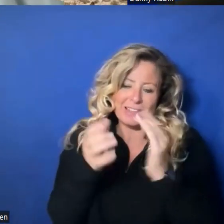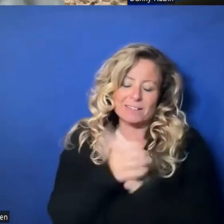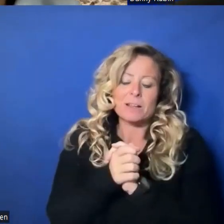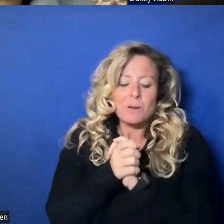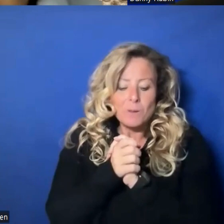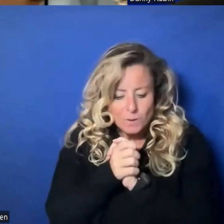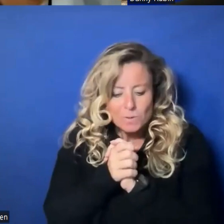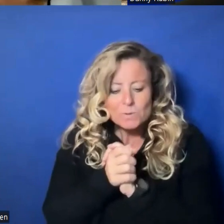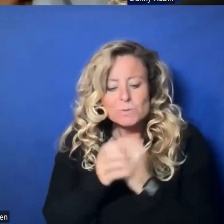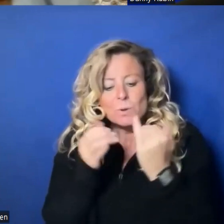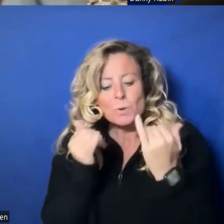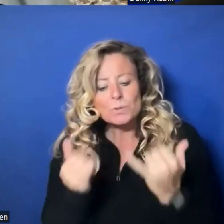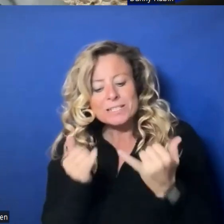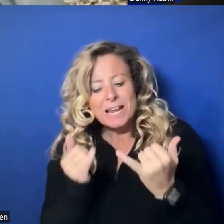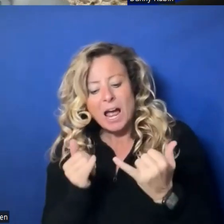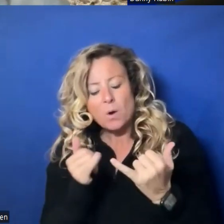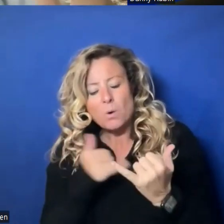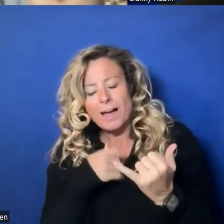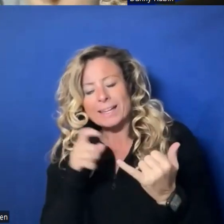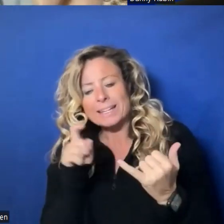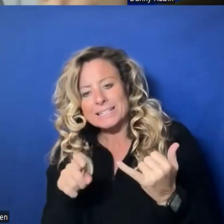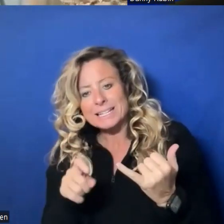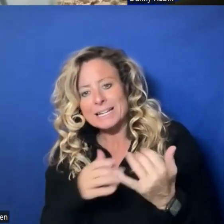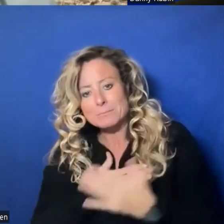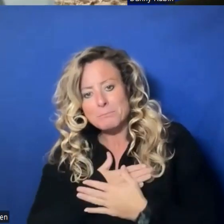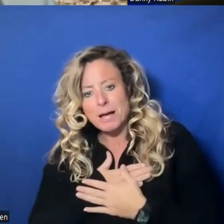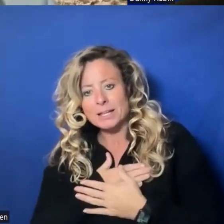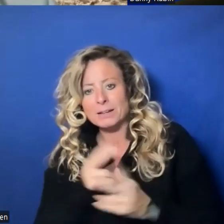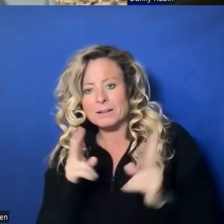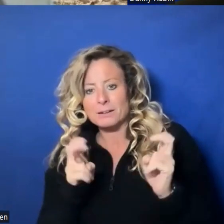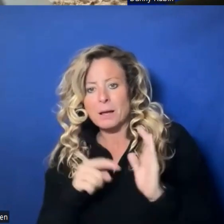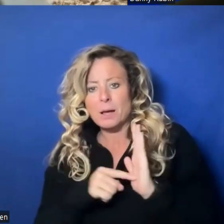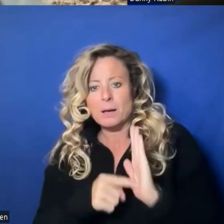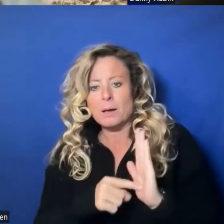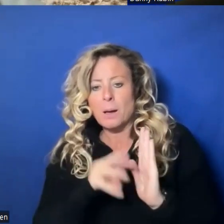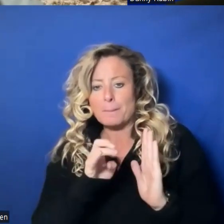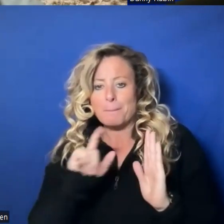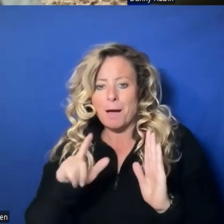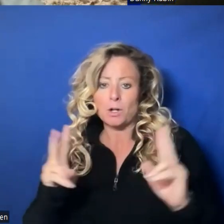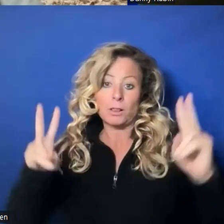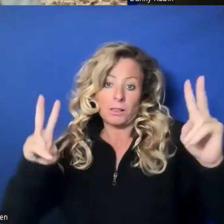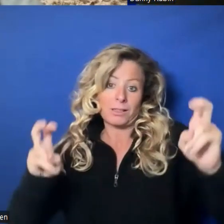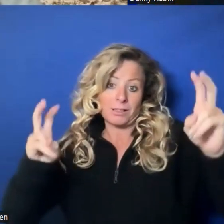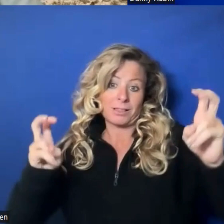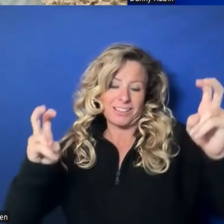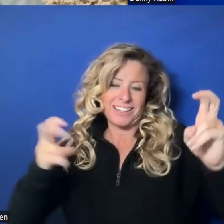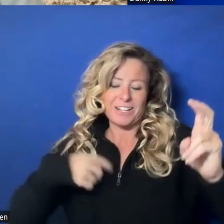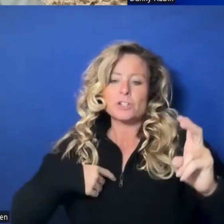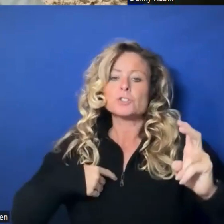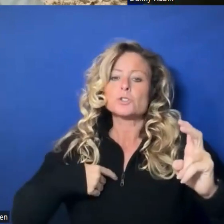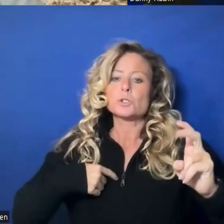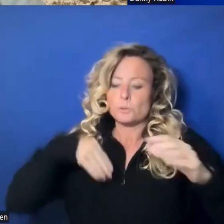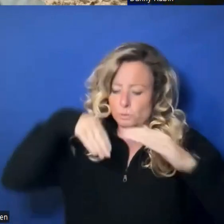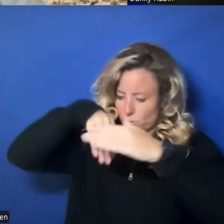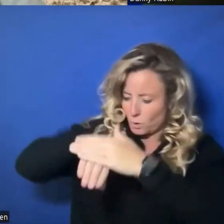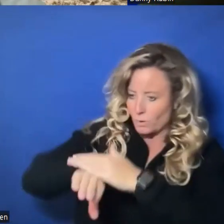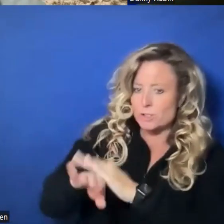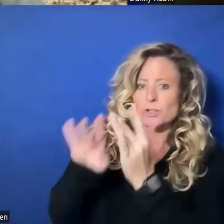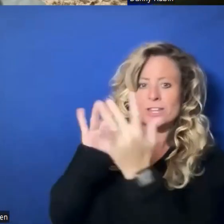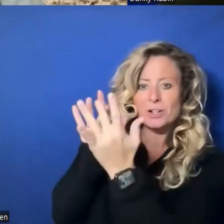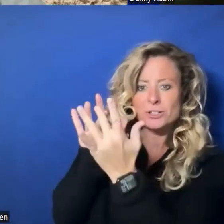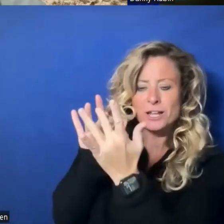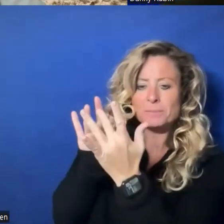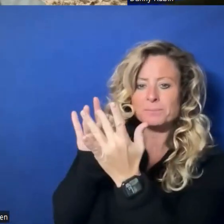now I need my model to, for example, to go to the internet, to search